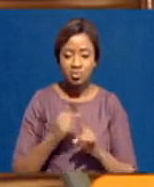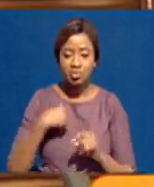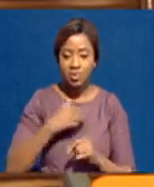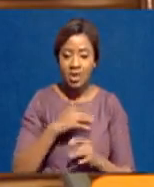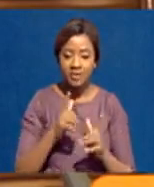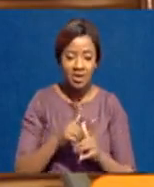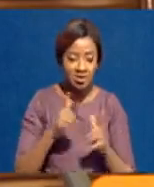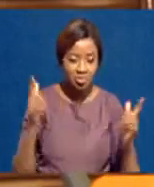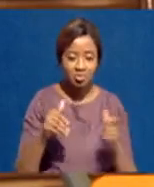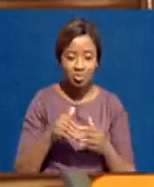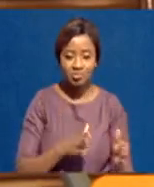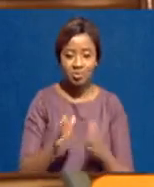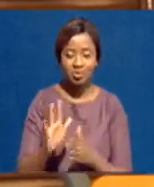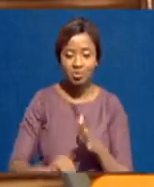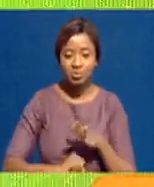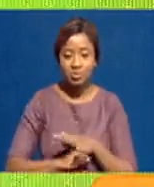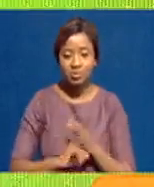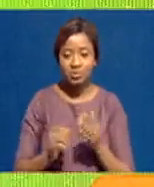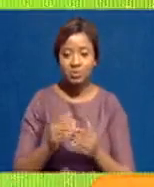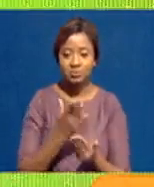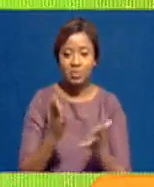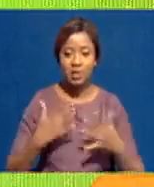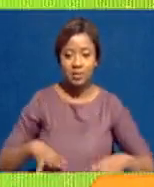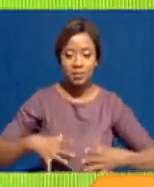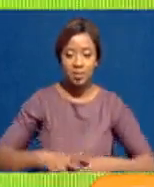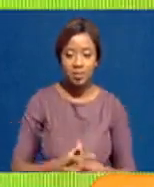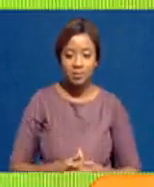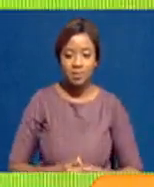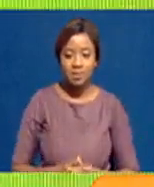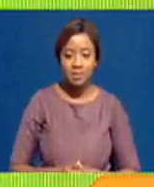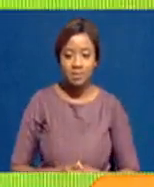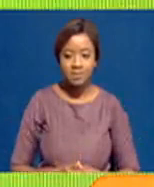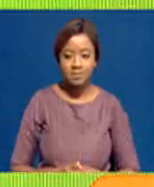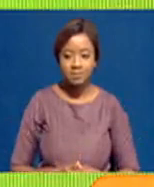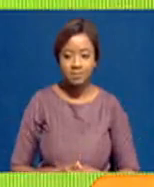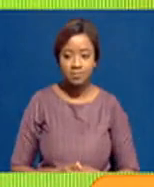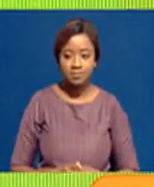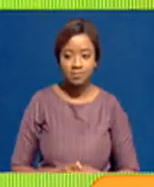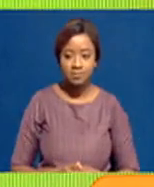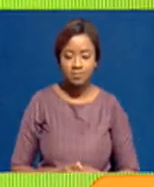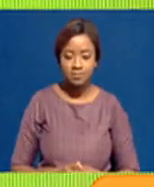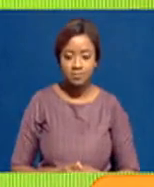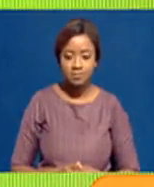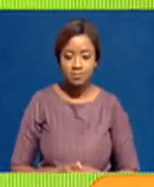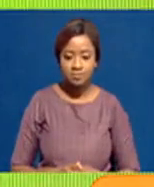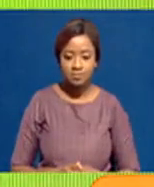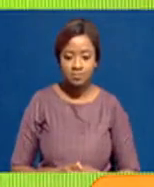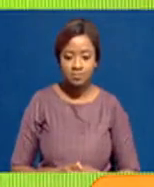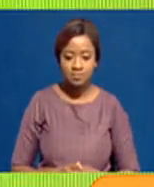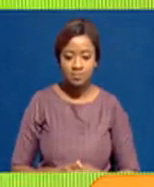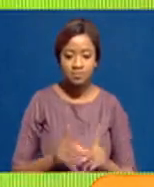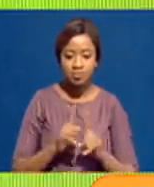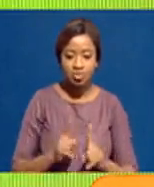opportunity to lift, as I say, our people. Integrating TMB into the KCB Group family not only